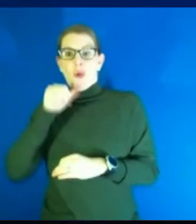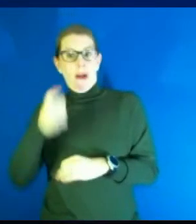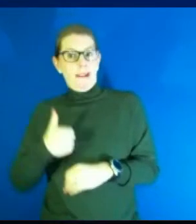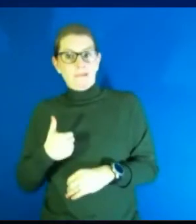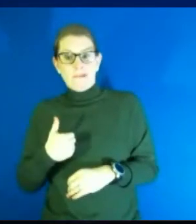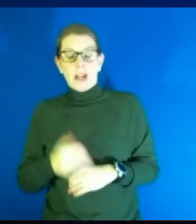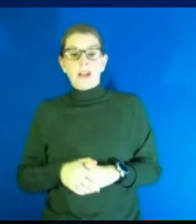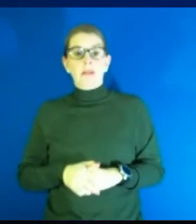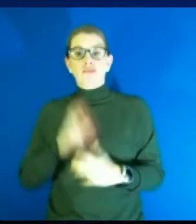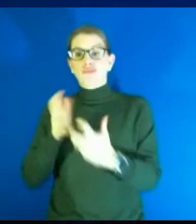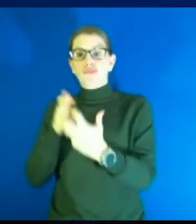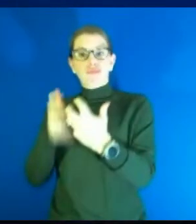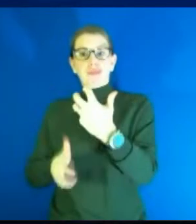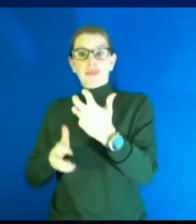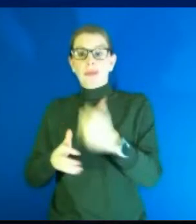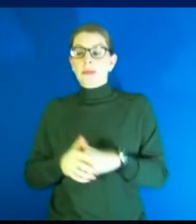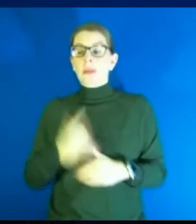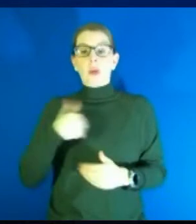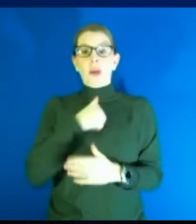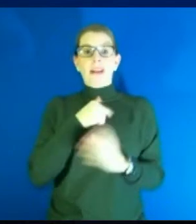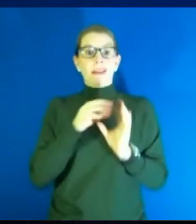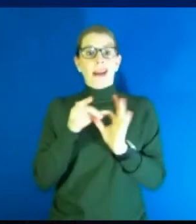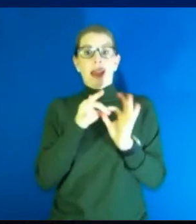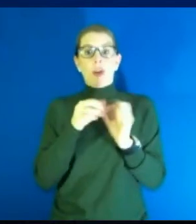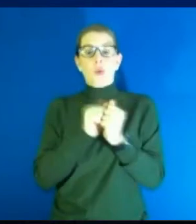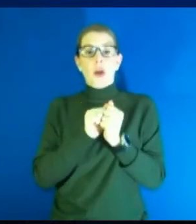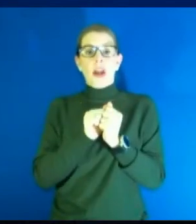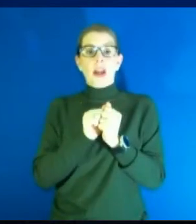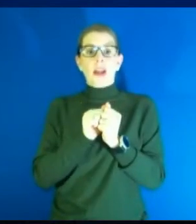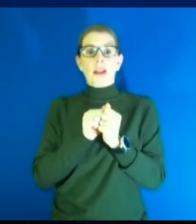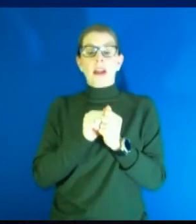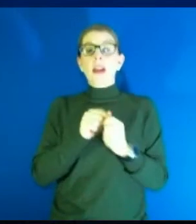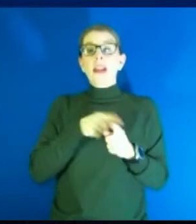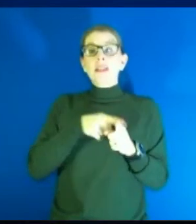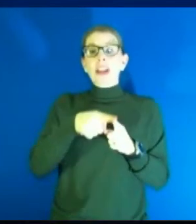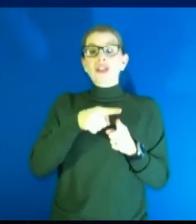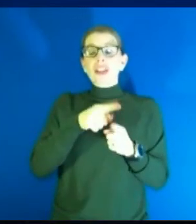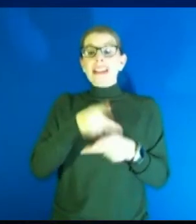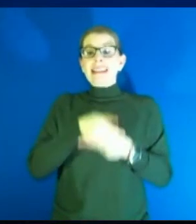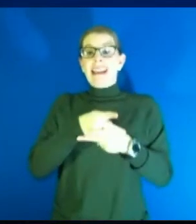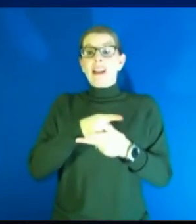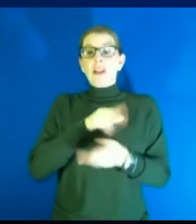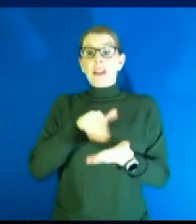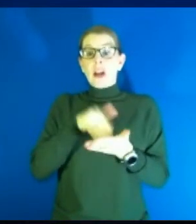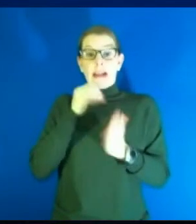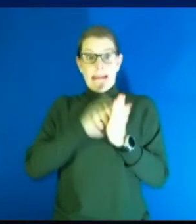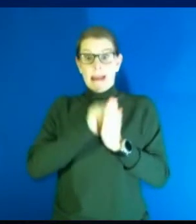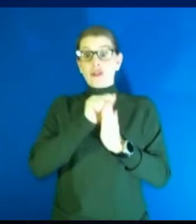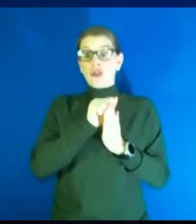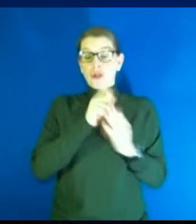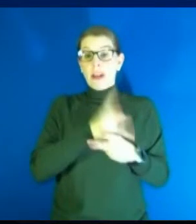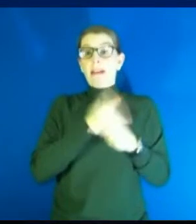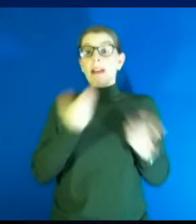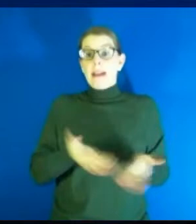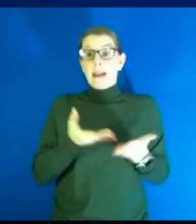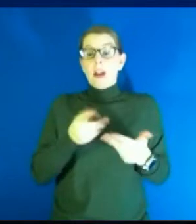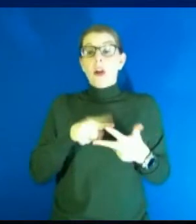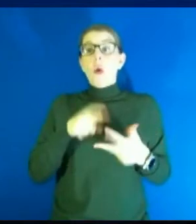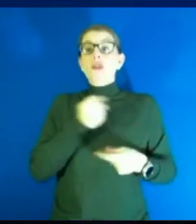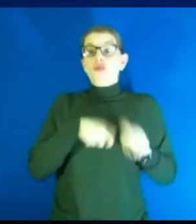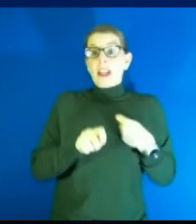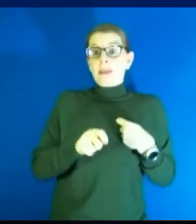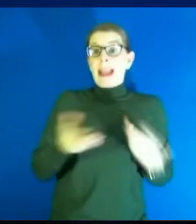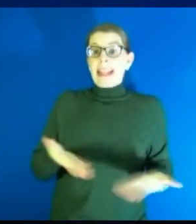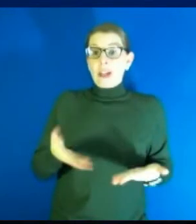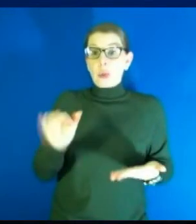fact that we are connected with all of our tertiary and specialty care centers. So if you're getting cancer care here, if you've had a transplant here,